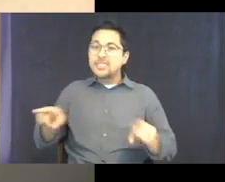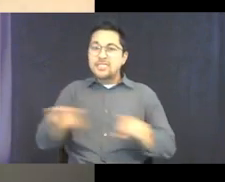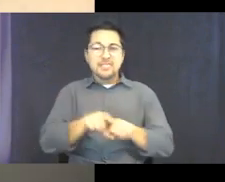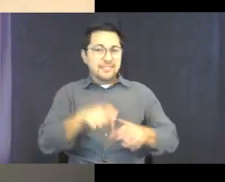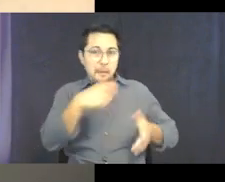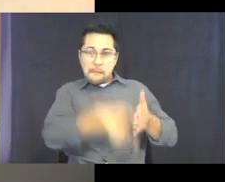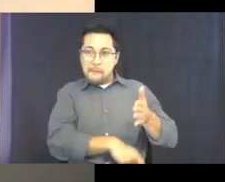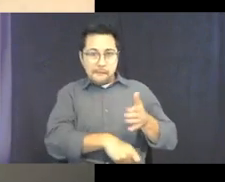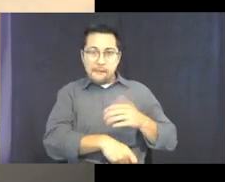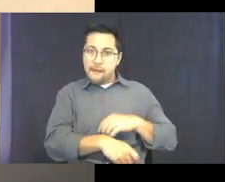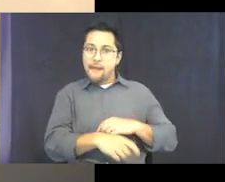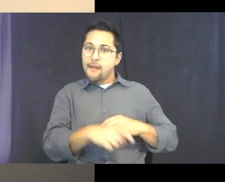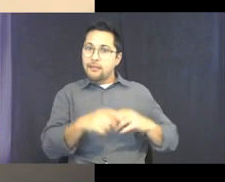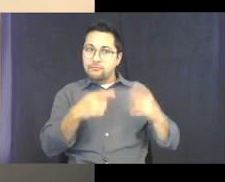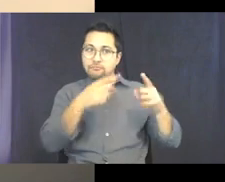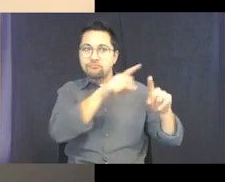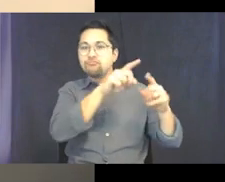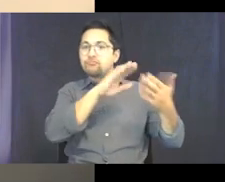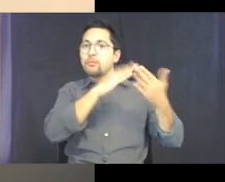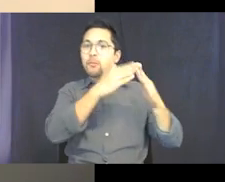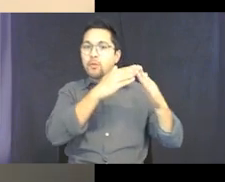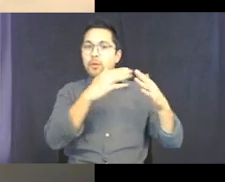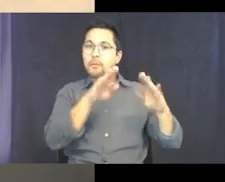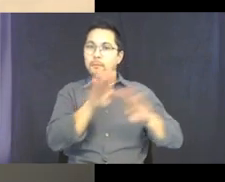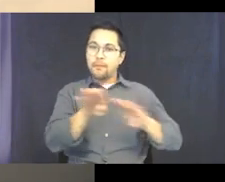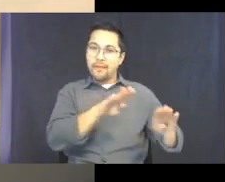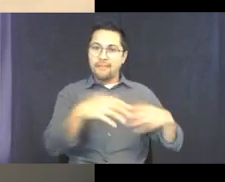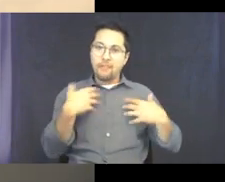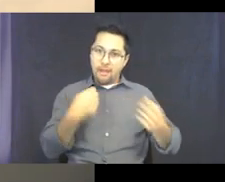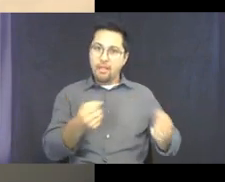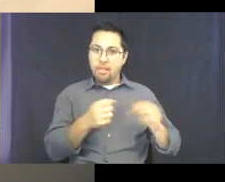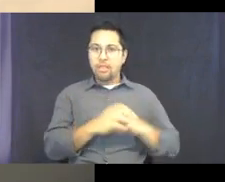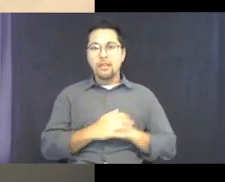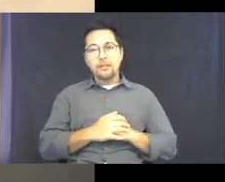rate detailed in the Community Behavioral Health Fee Schedule.